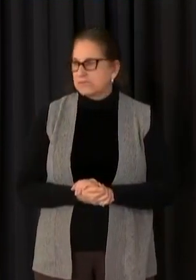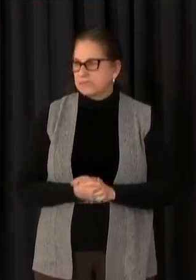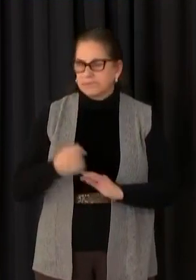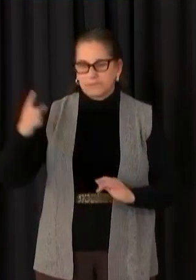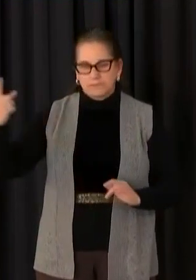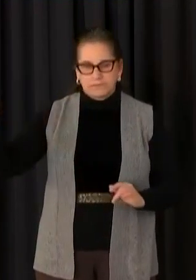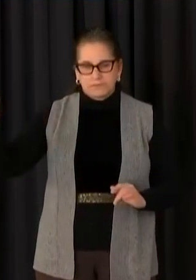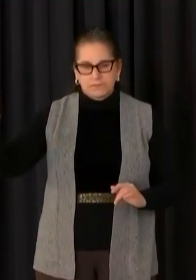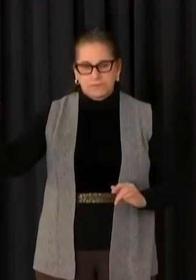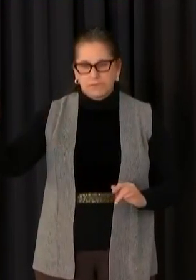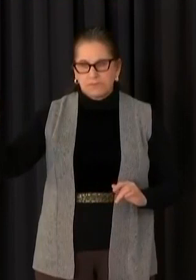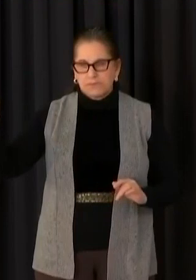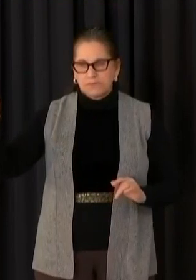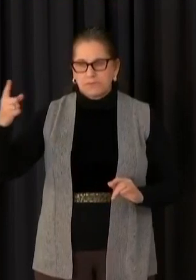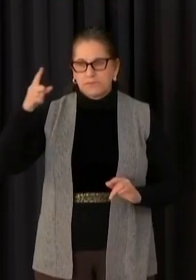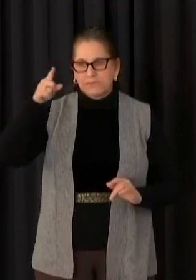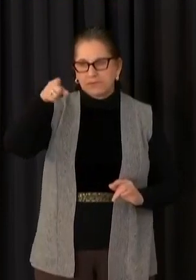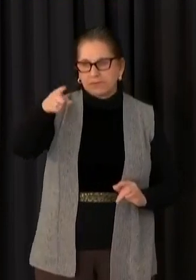sir?